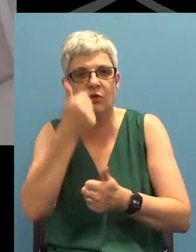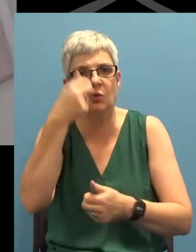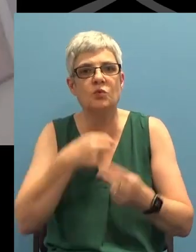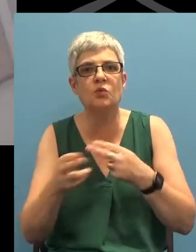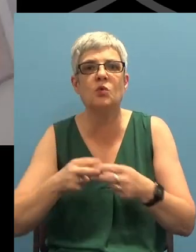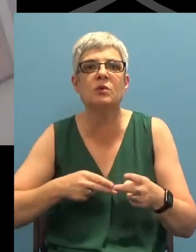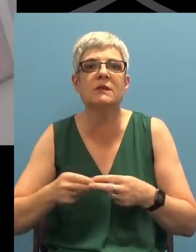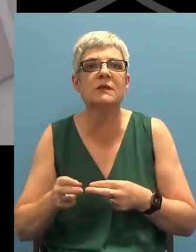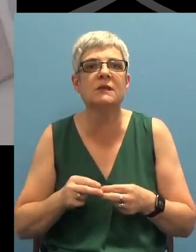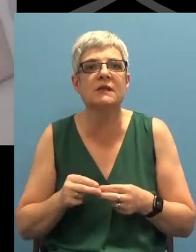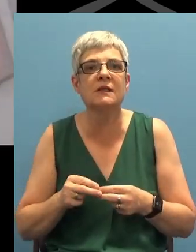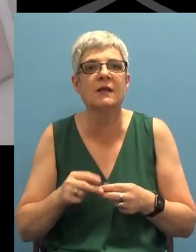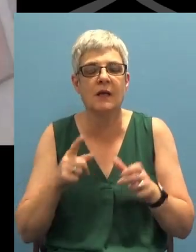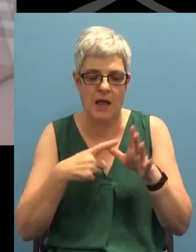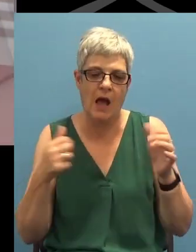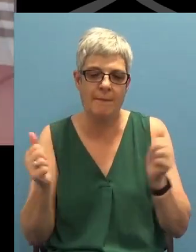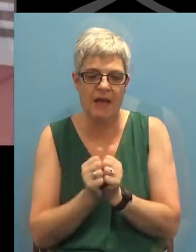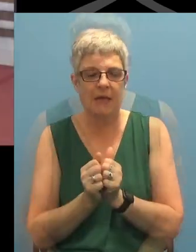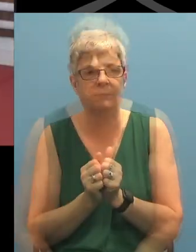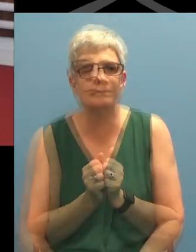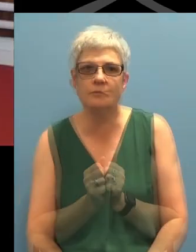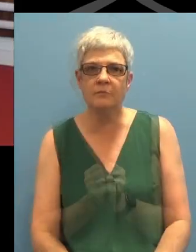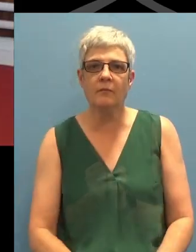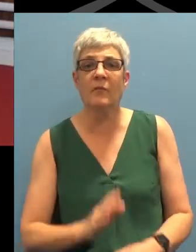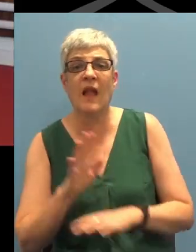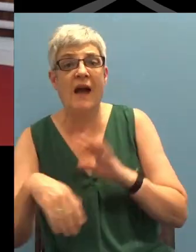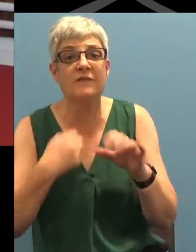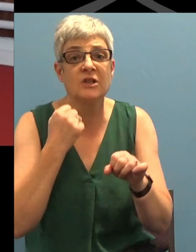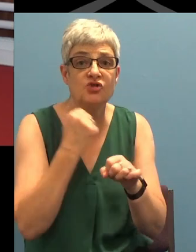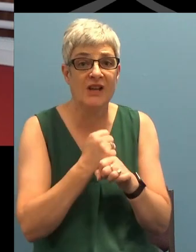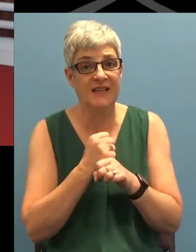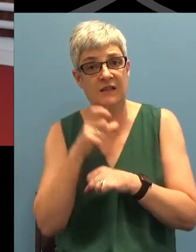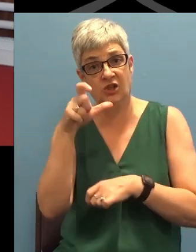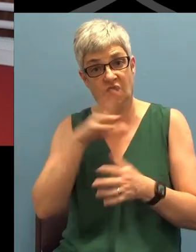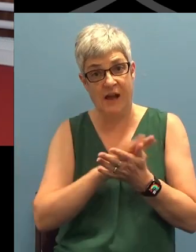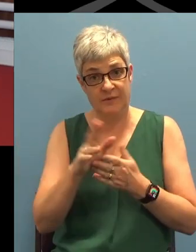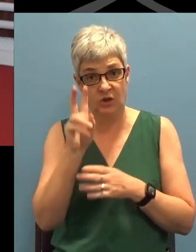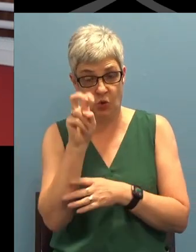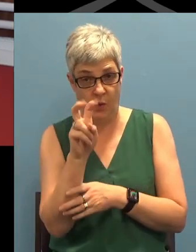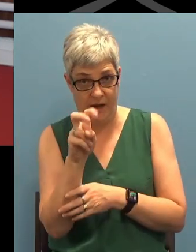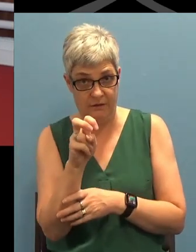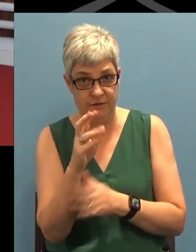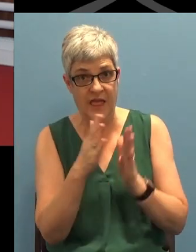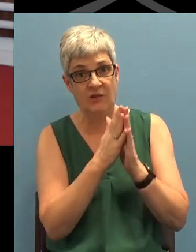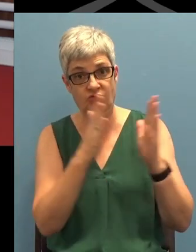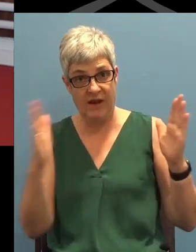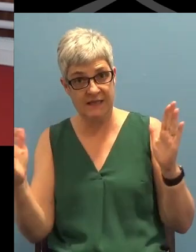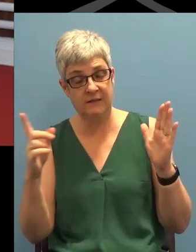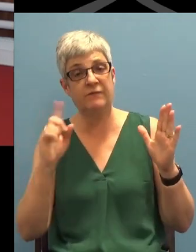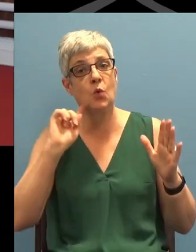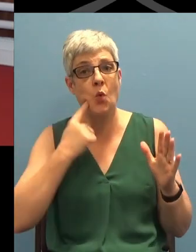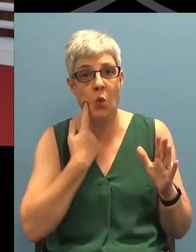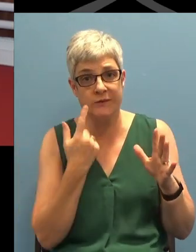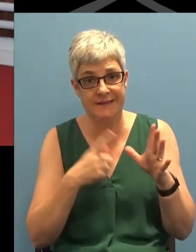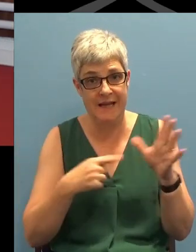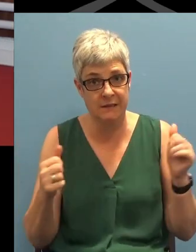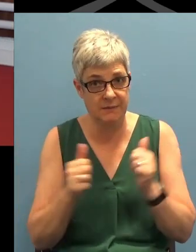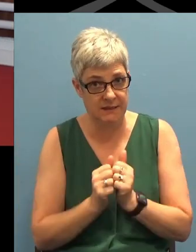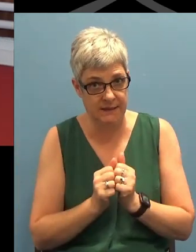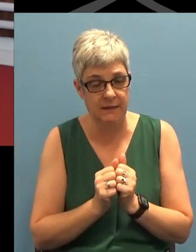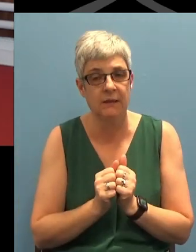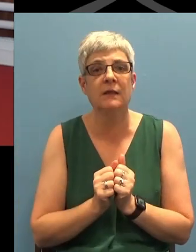news." Amen. After Genesis chapter 12, the rest of what we now know as the Old